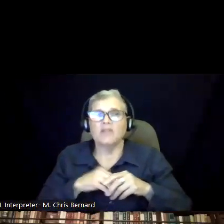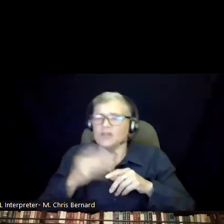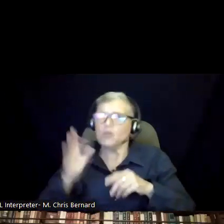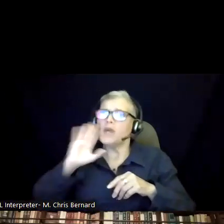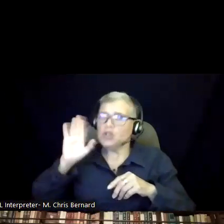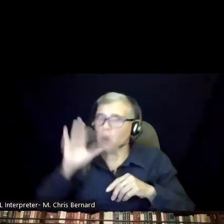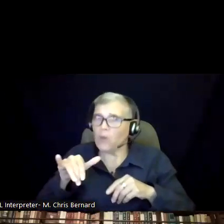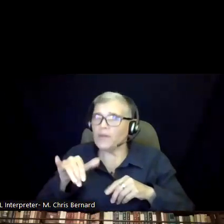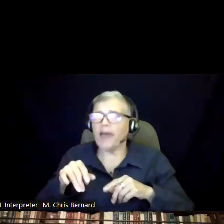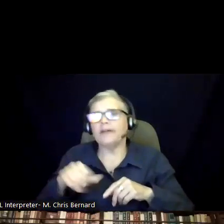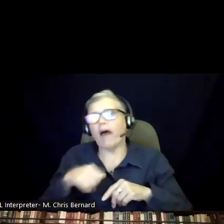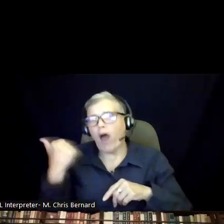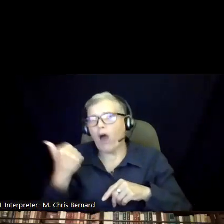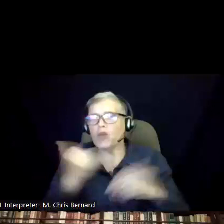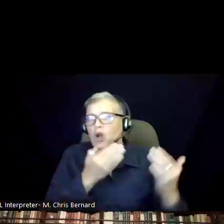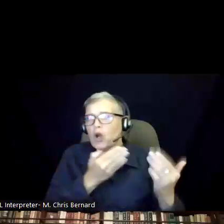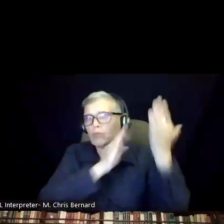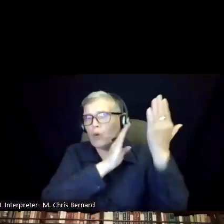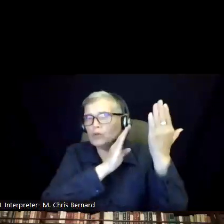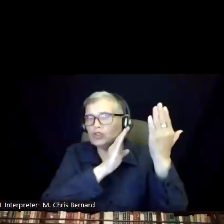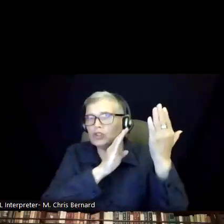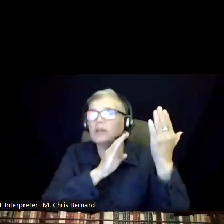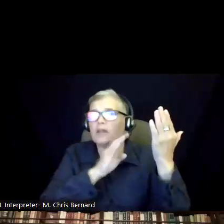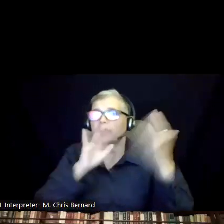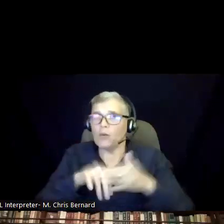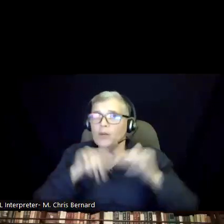we can continue to evolve.